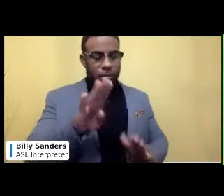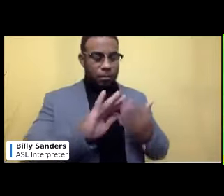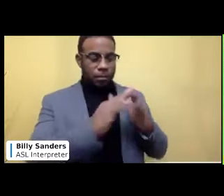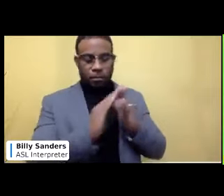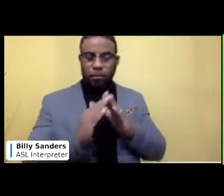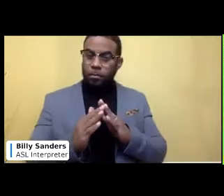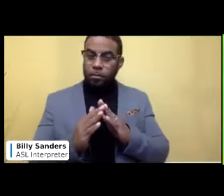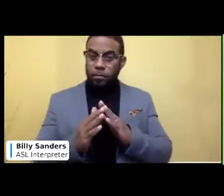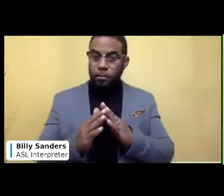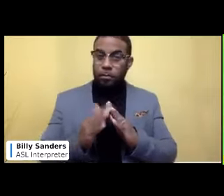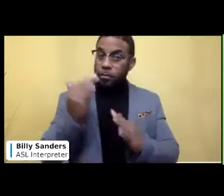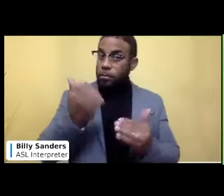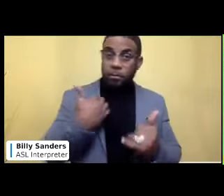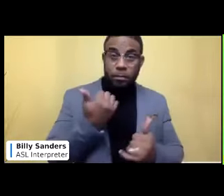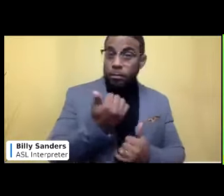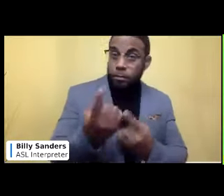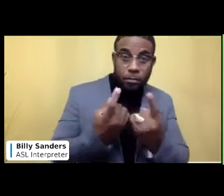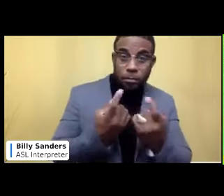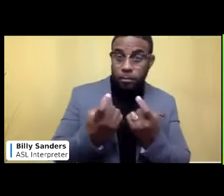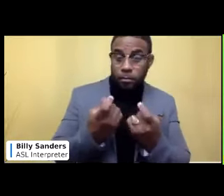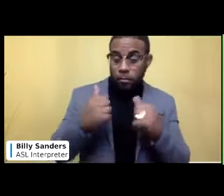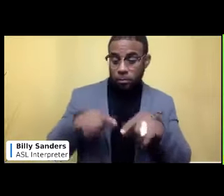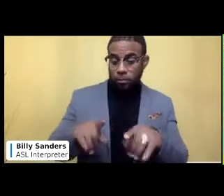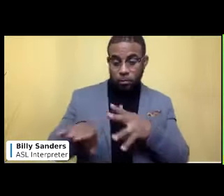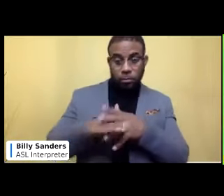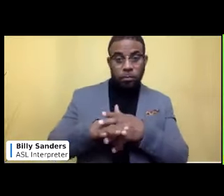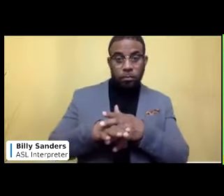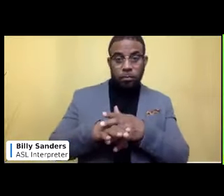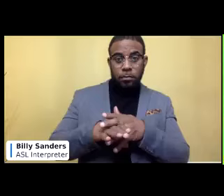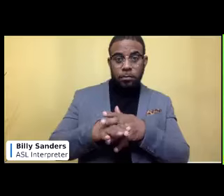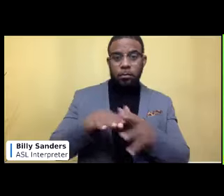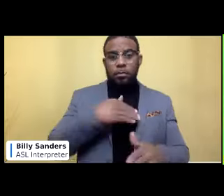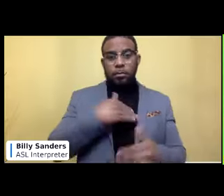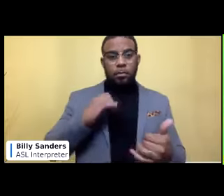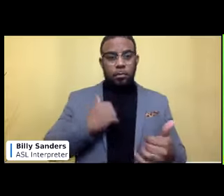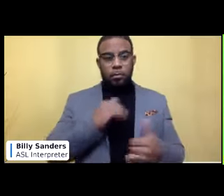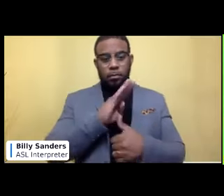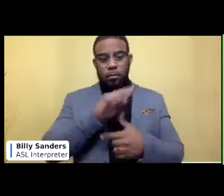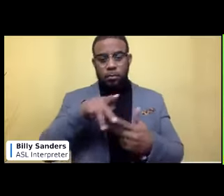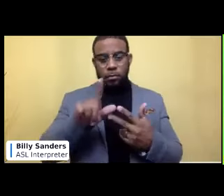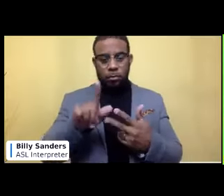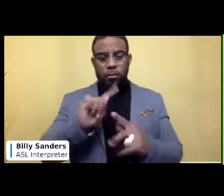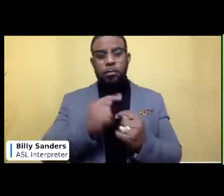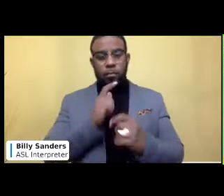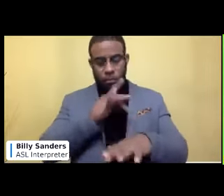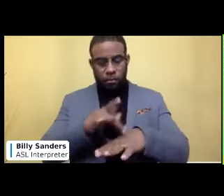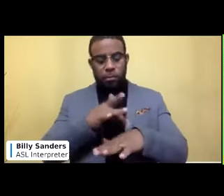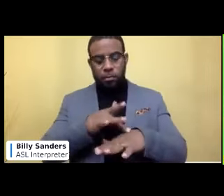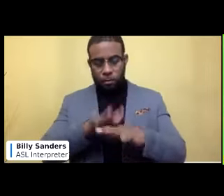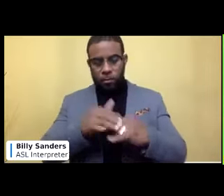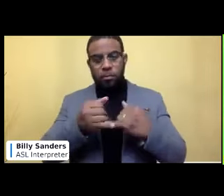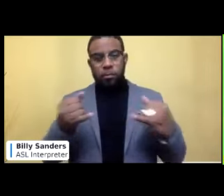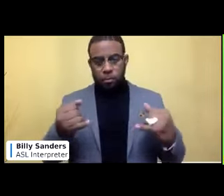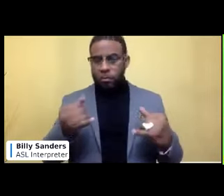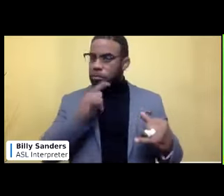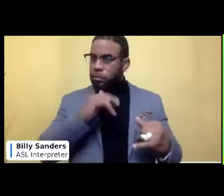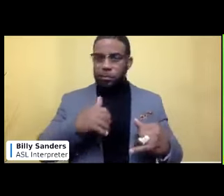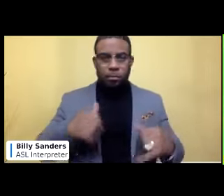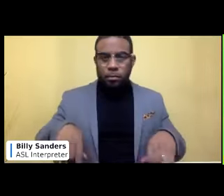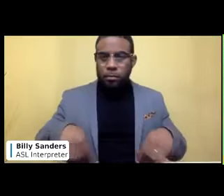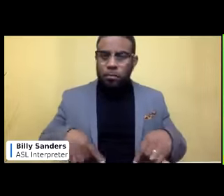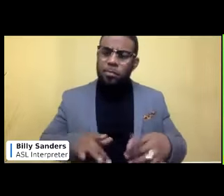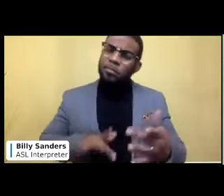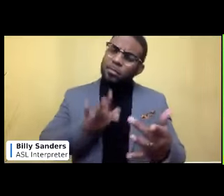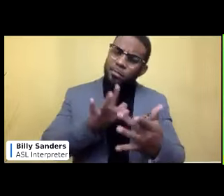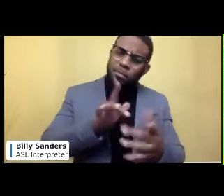community. If you have any questions during the break, a member of our BPL team will be available online, so don't hesitate to get